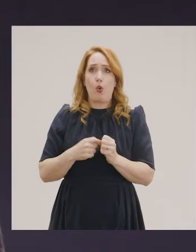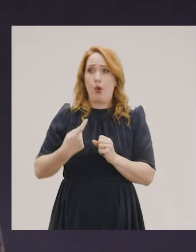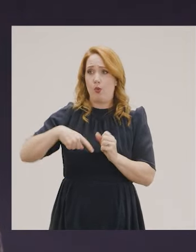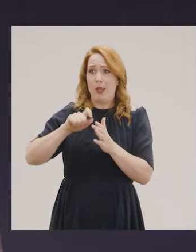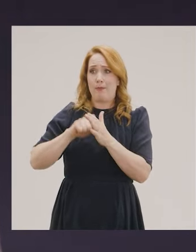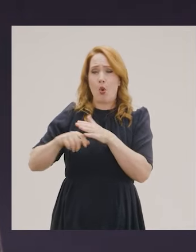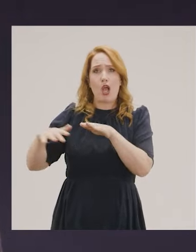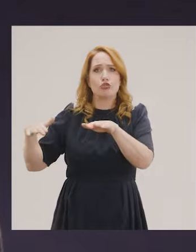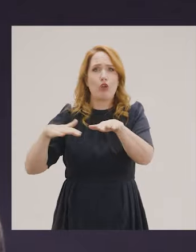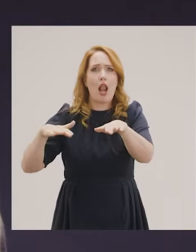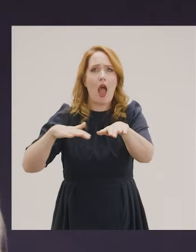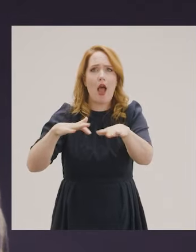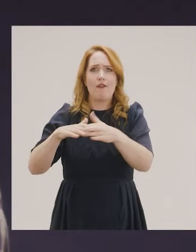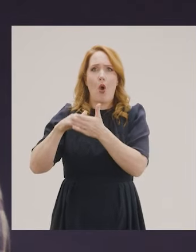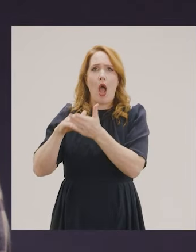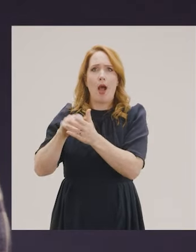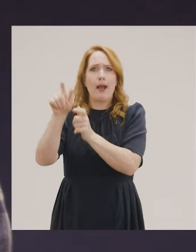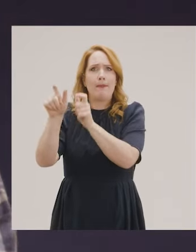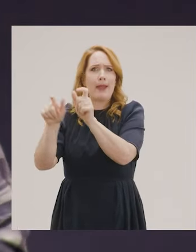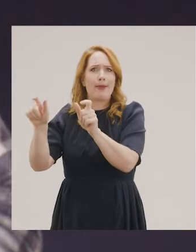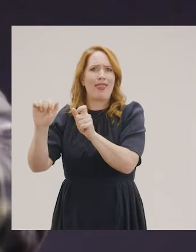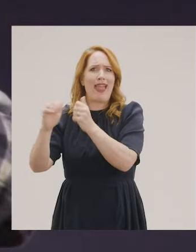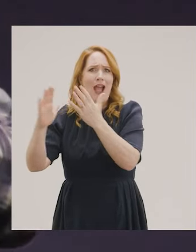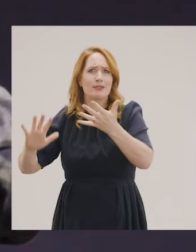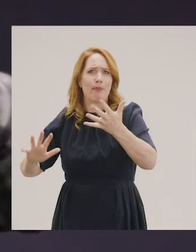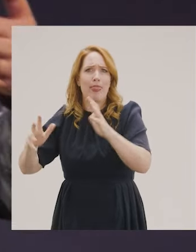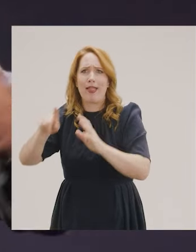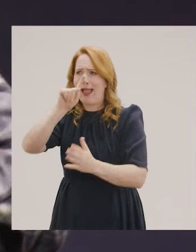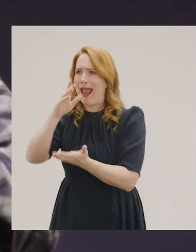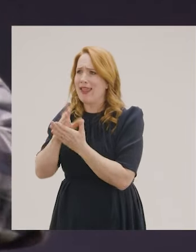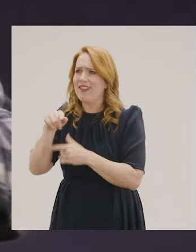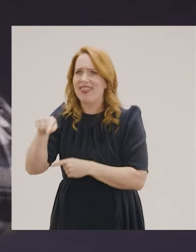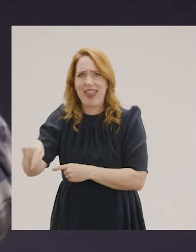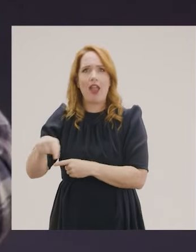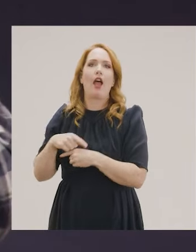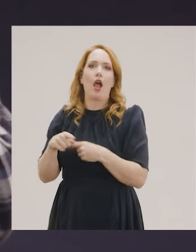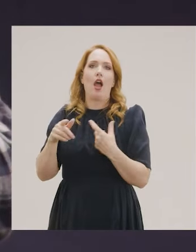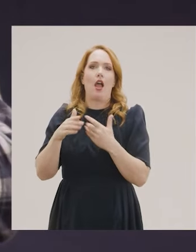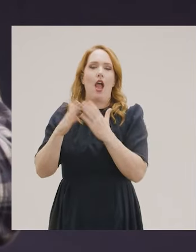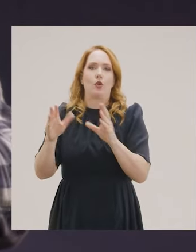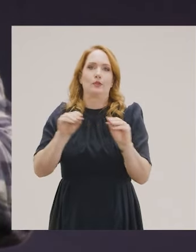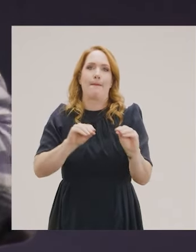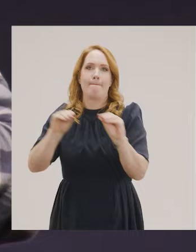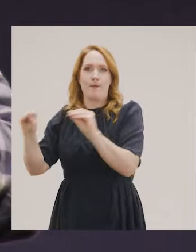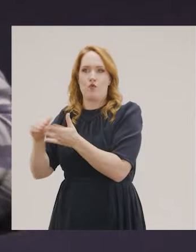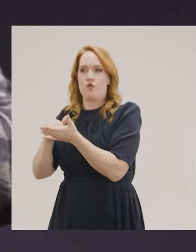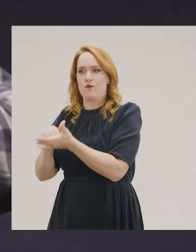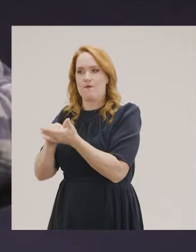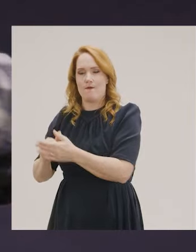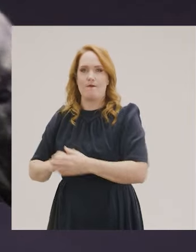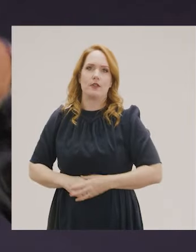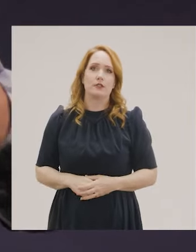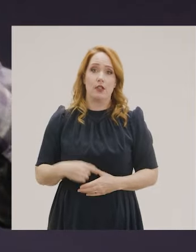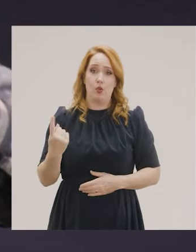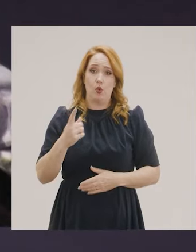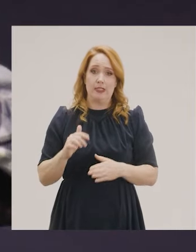house. We got different supplies brought in for people. We opened up beach campus so that people had the